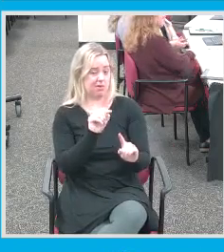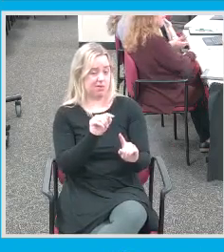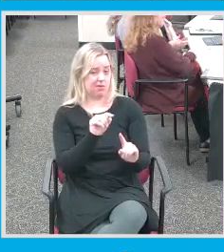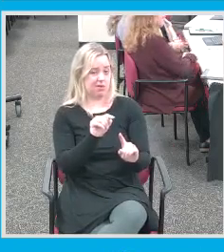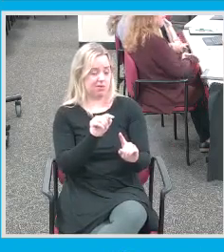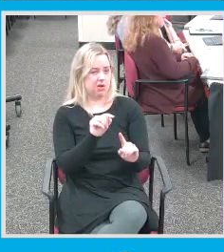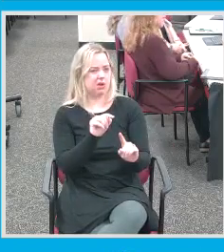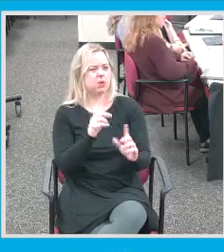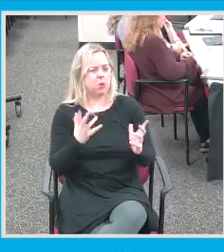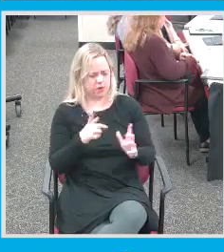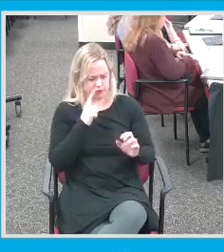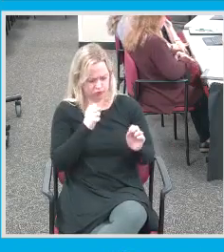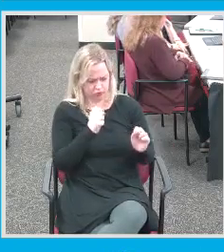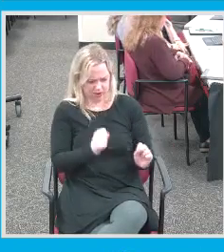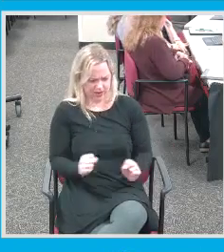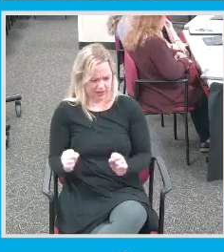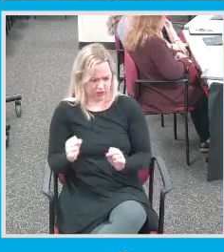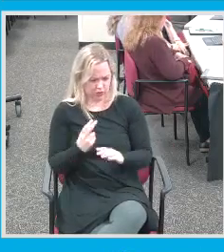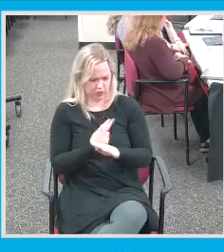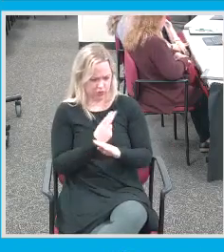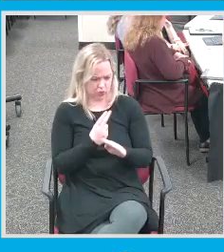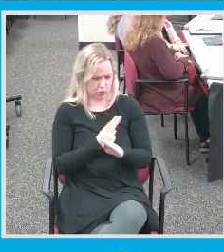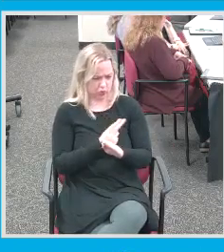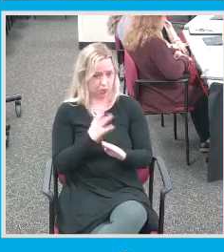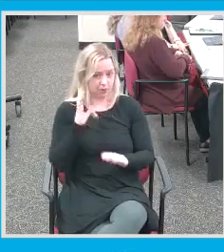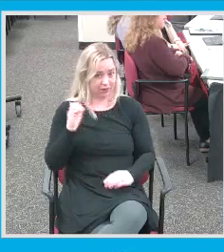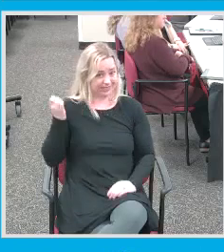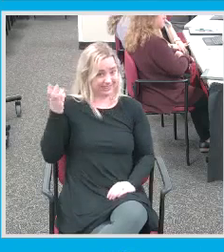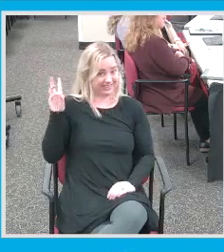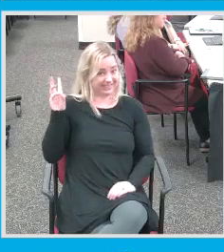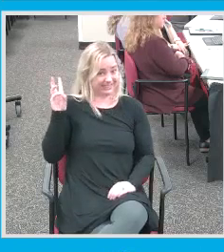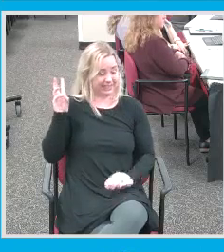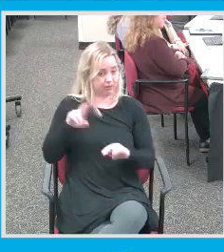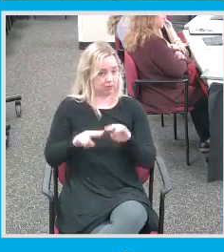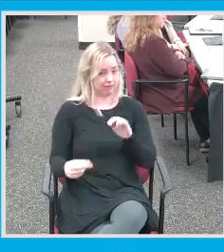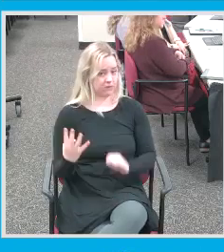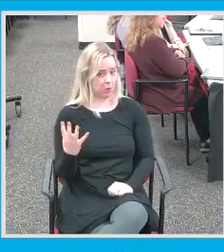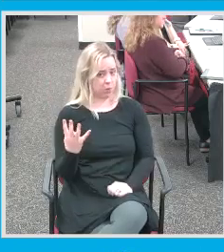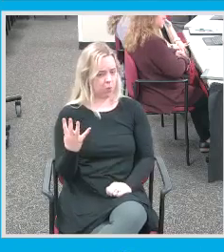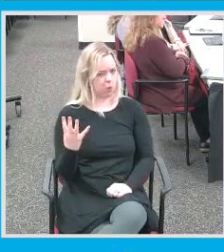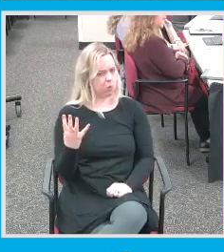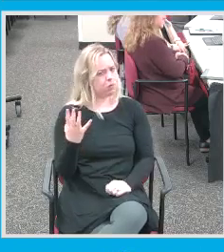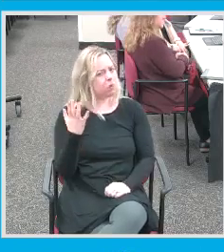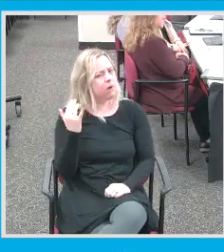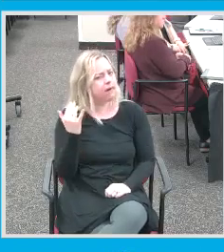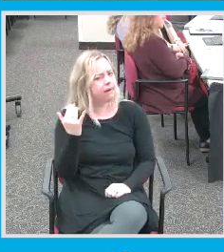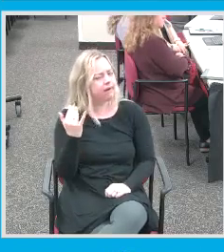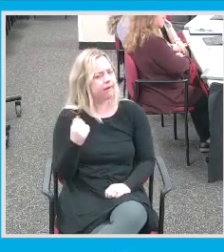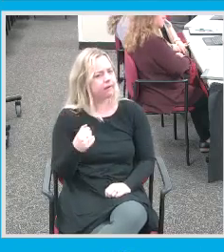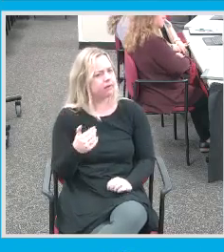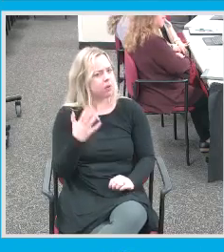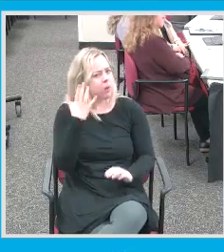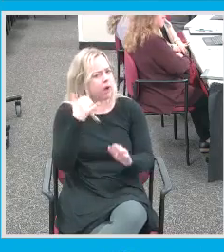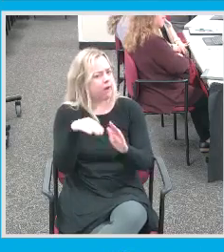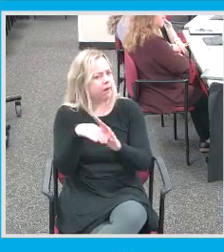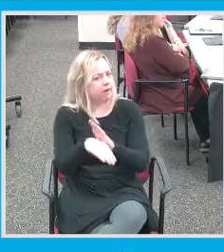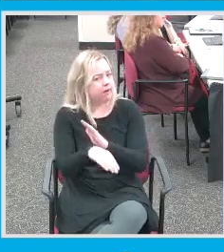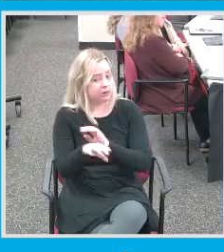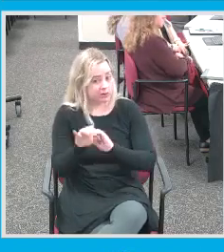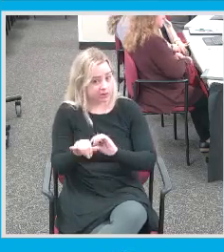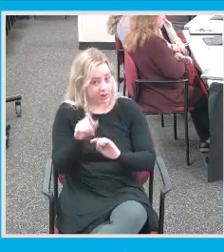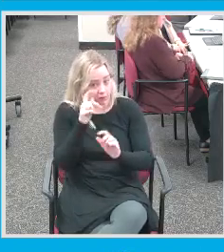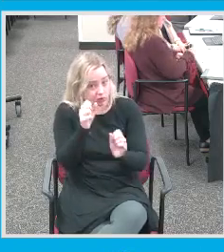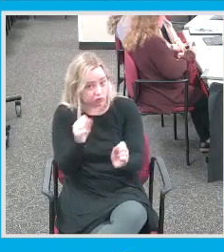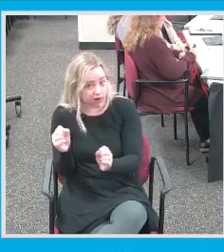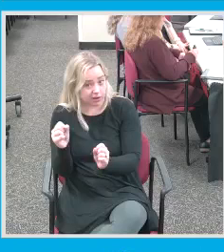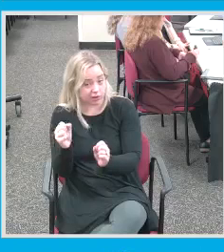did we use to get from 16 to 4, right? And can we use those strategies with adults?